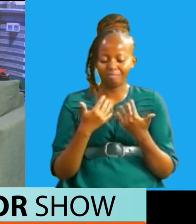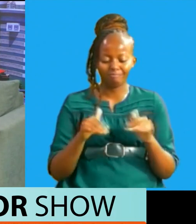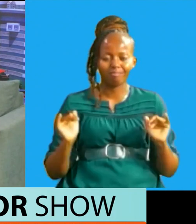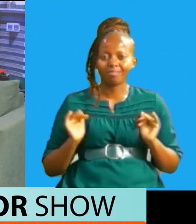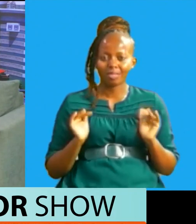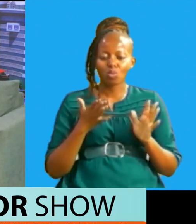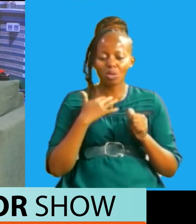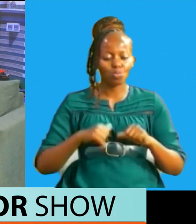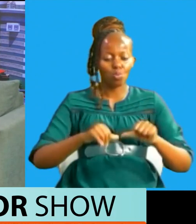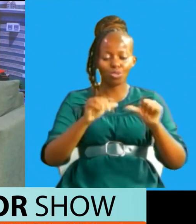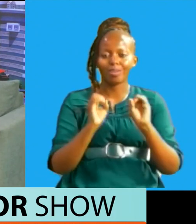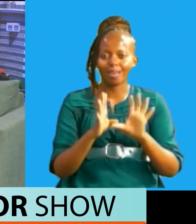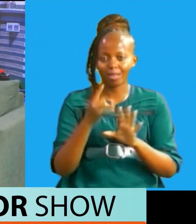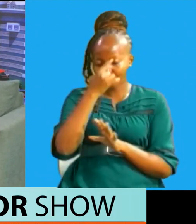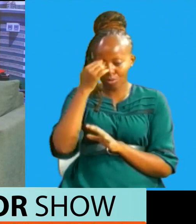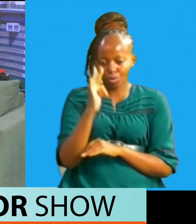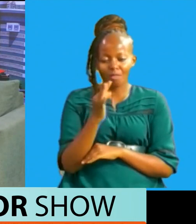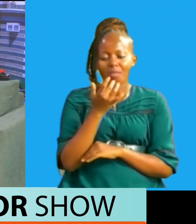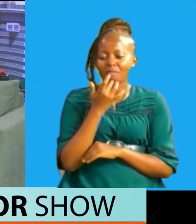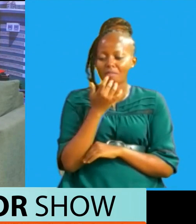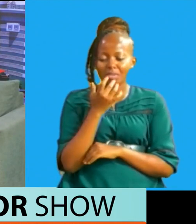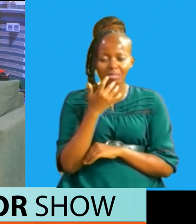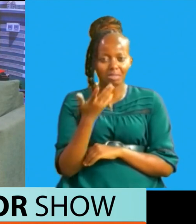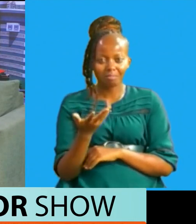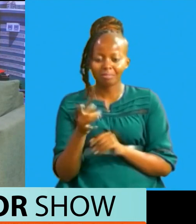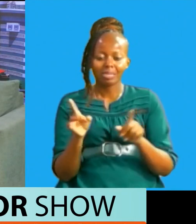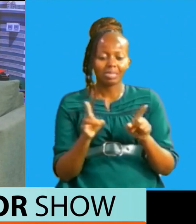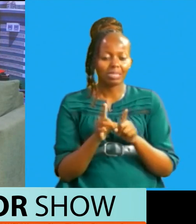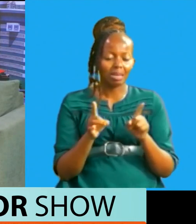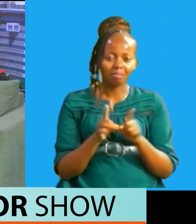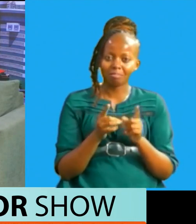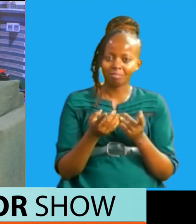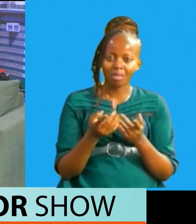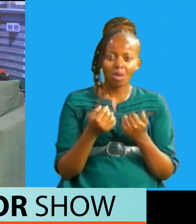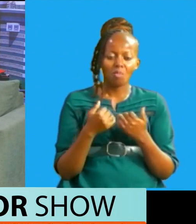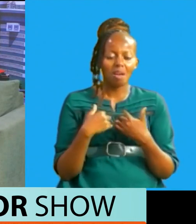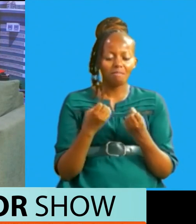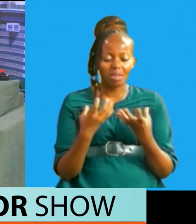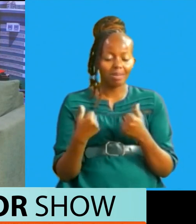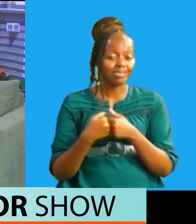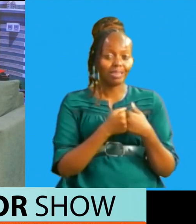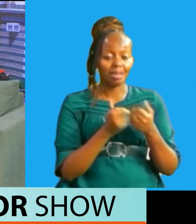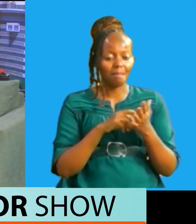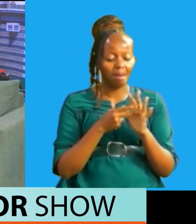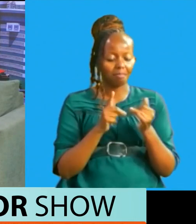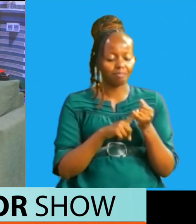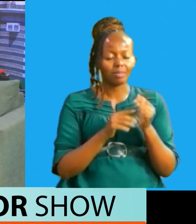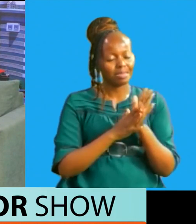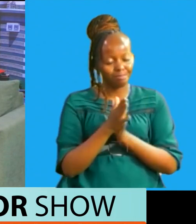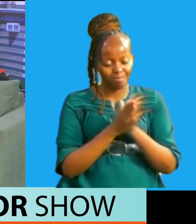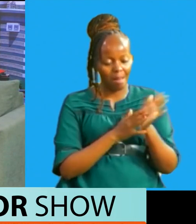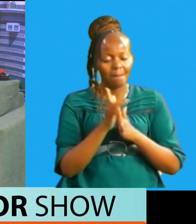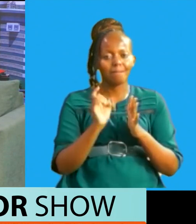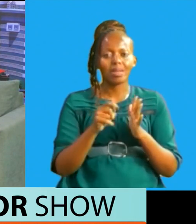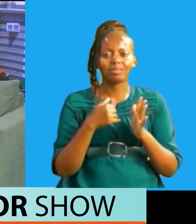to go on because of the favorism or in the industry. So the first thing is having passion